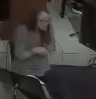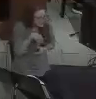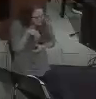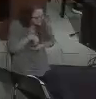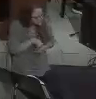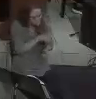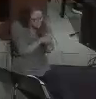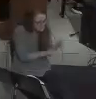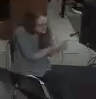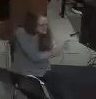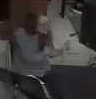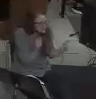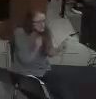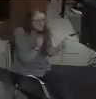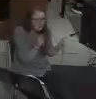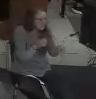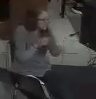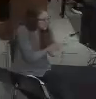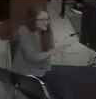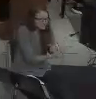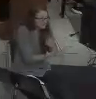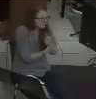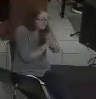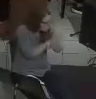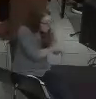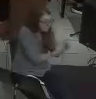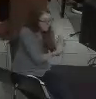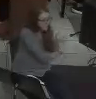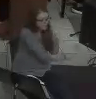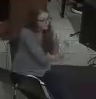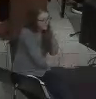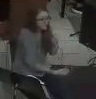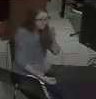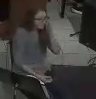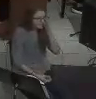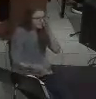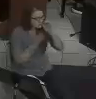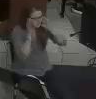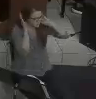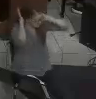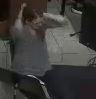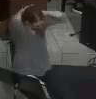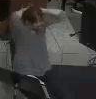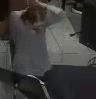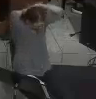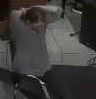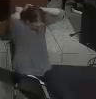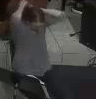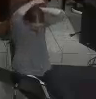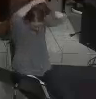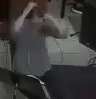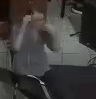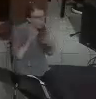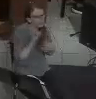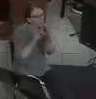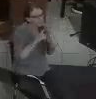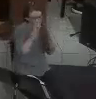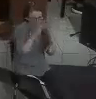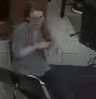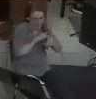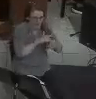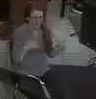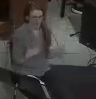each one of us that is greater than the forces on the outside. If our mind is stayed on fear, then